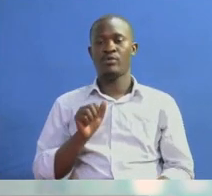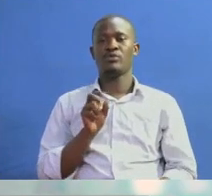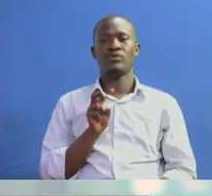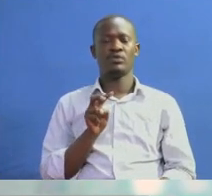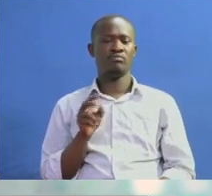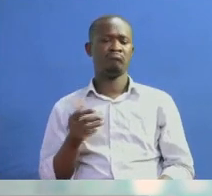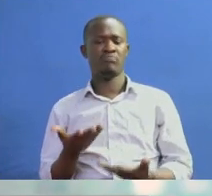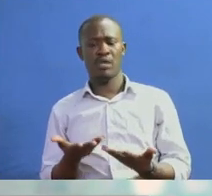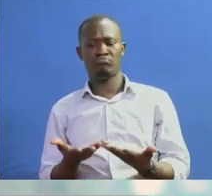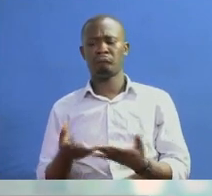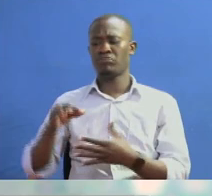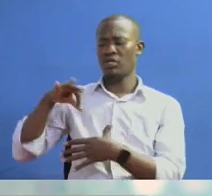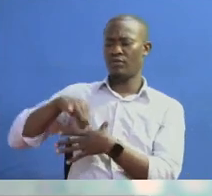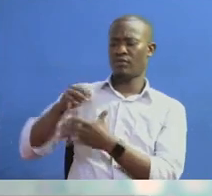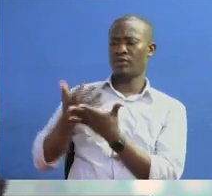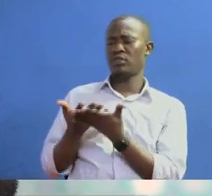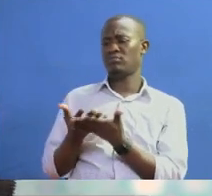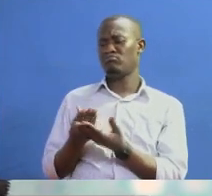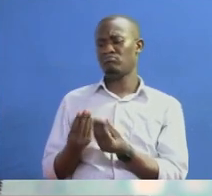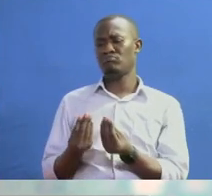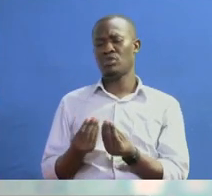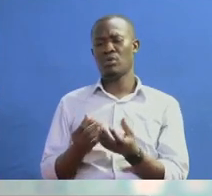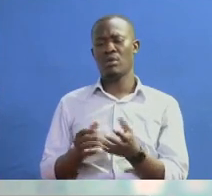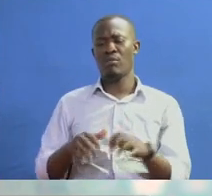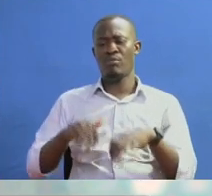they're investing in crops like cotton, pyrethrum,